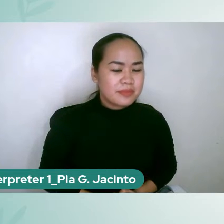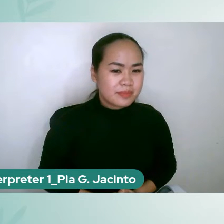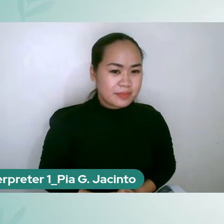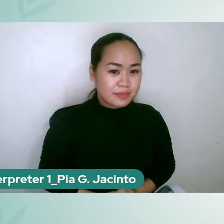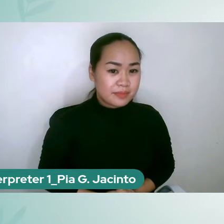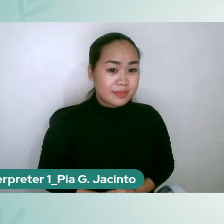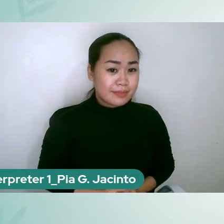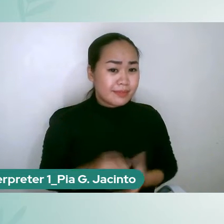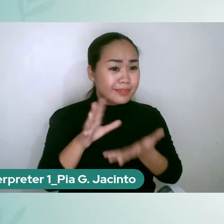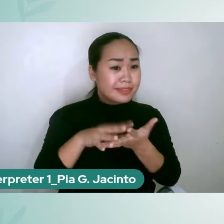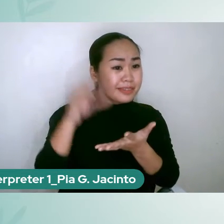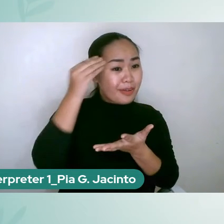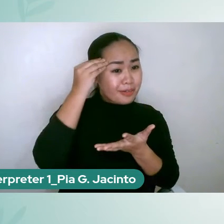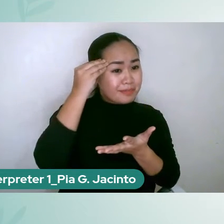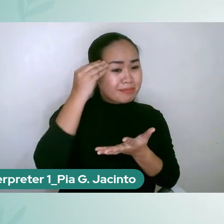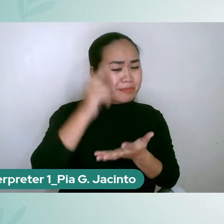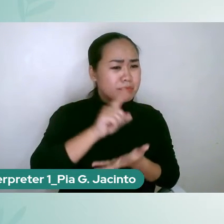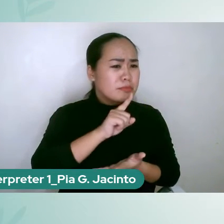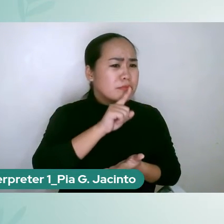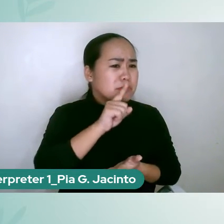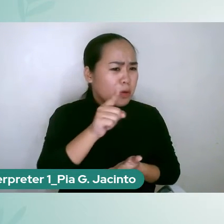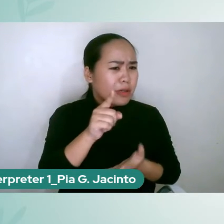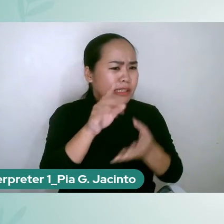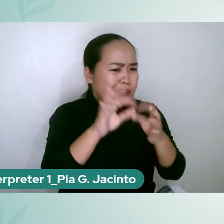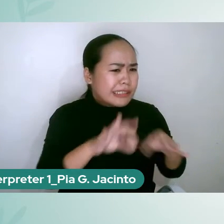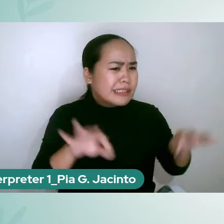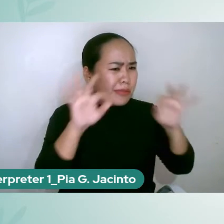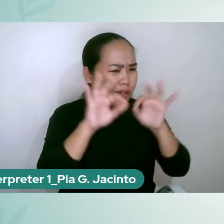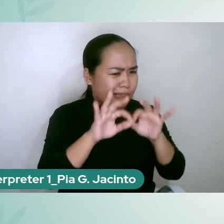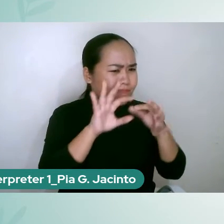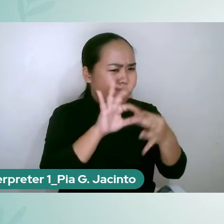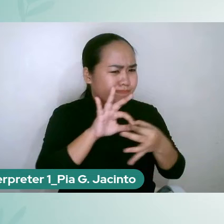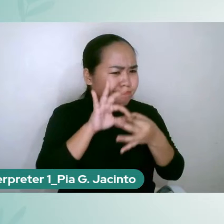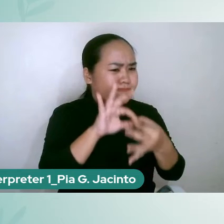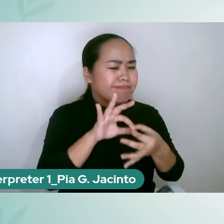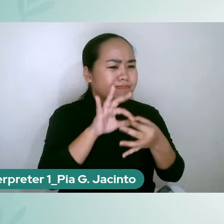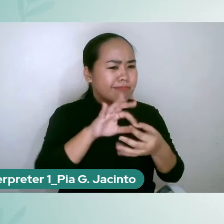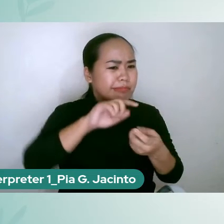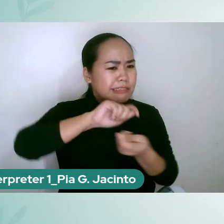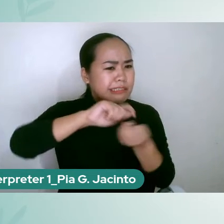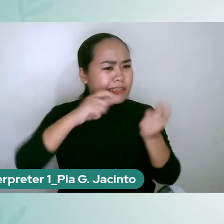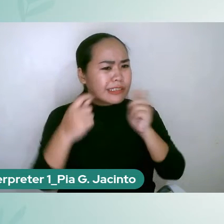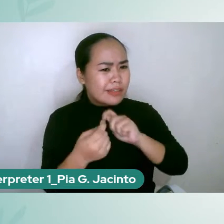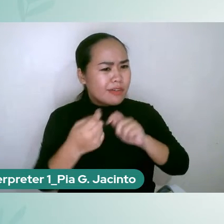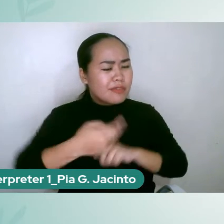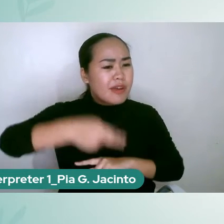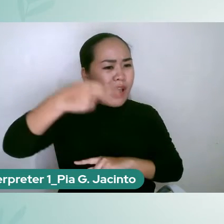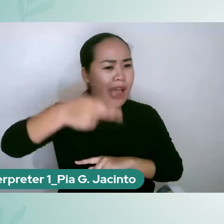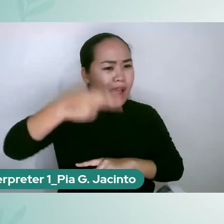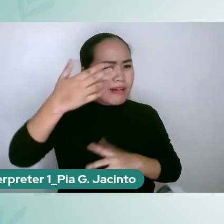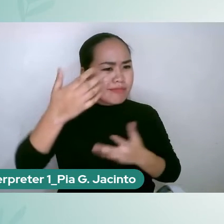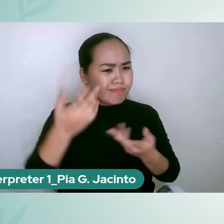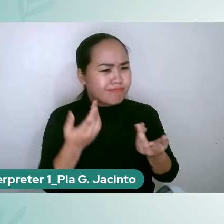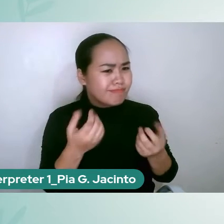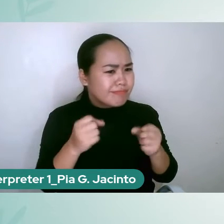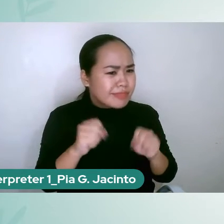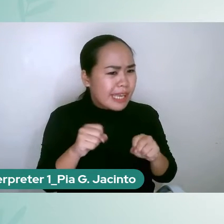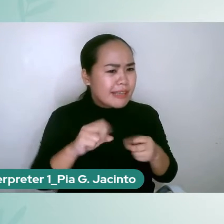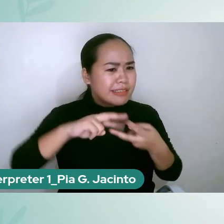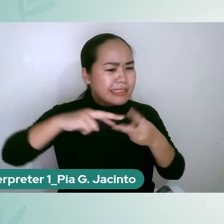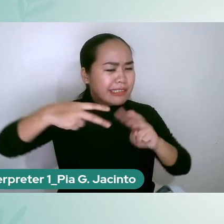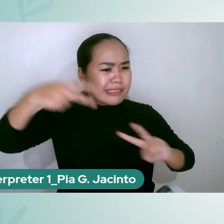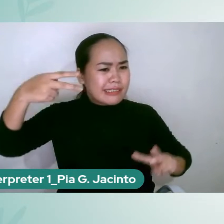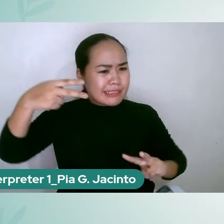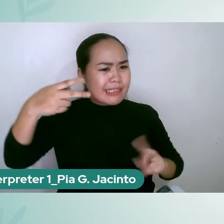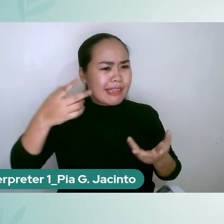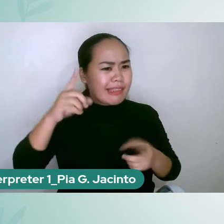We learned about the paradigm shift to higher performing HPV DNA test the experiences